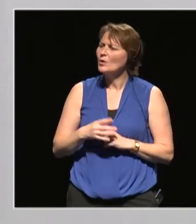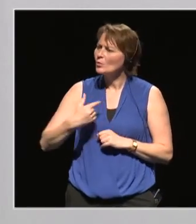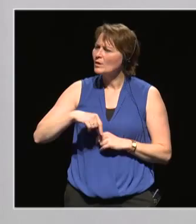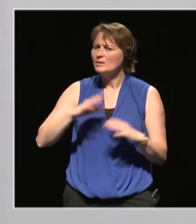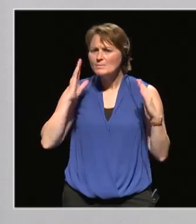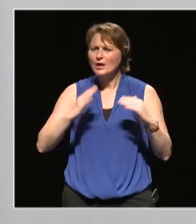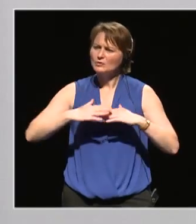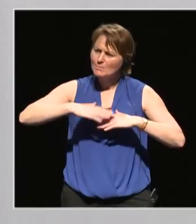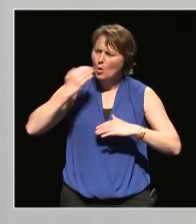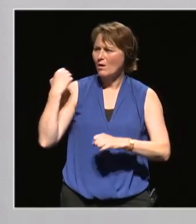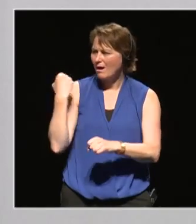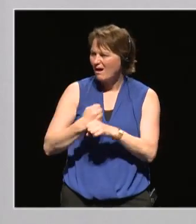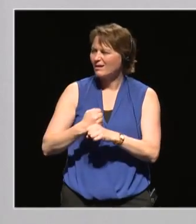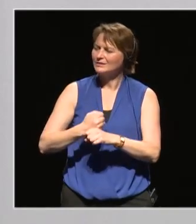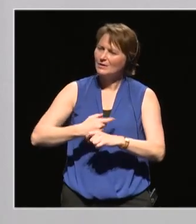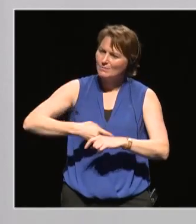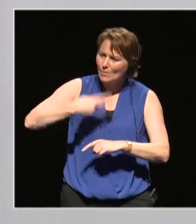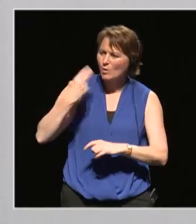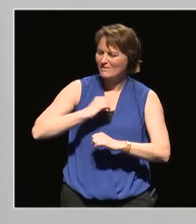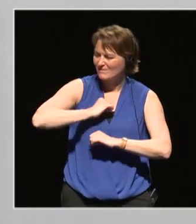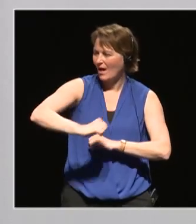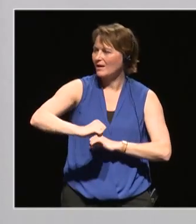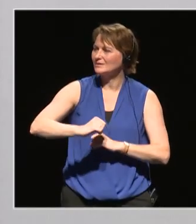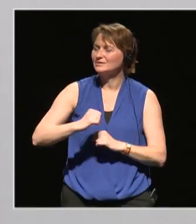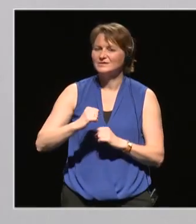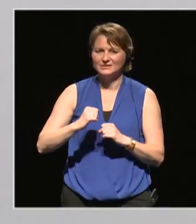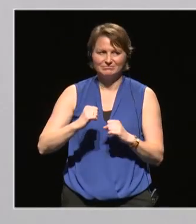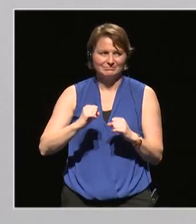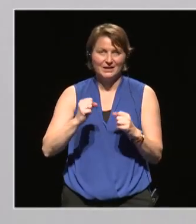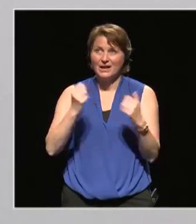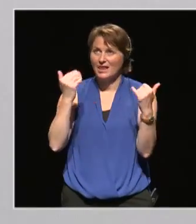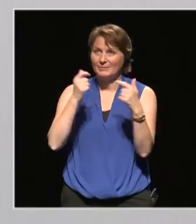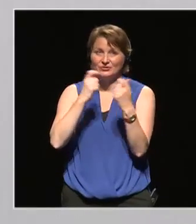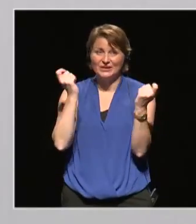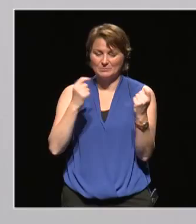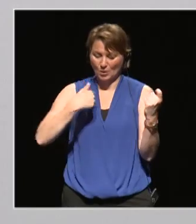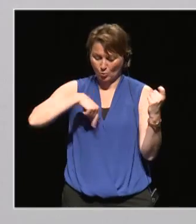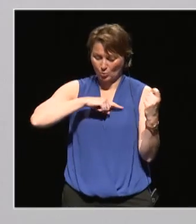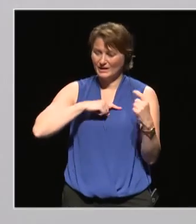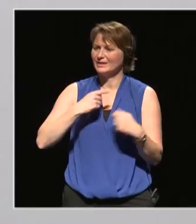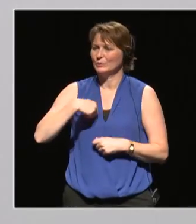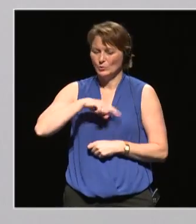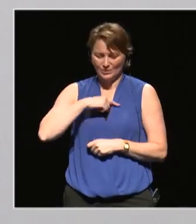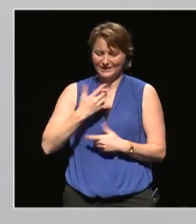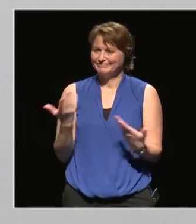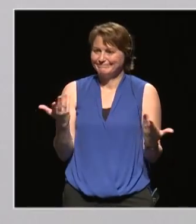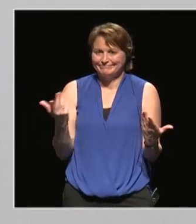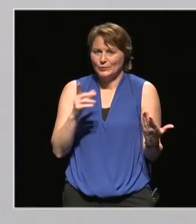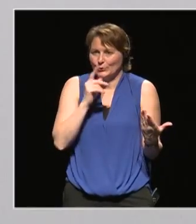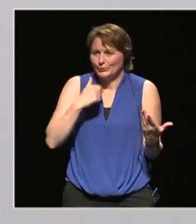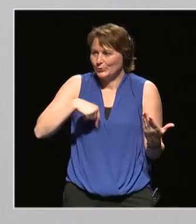work harder and faster on climate change, but who is we? And actually, the answer to who is we